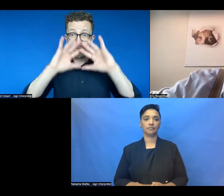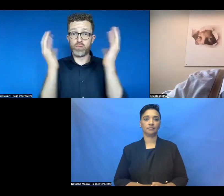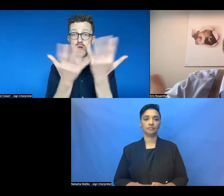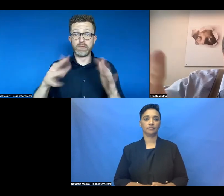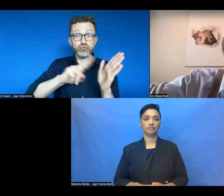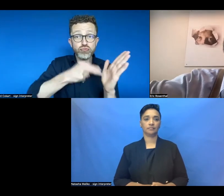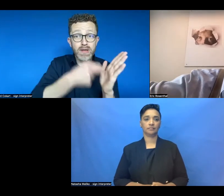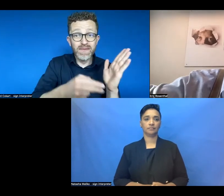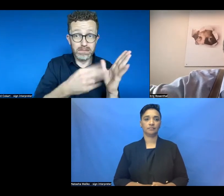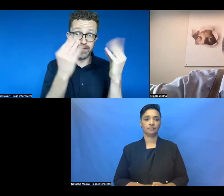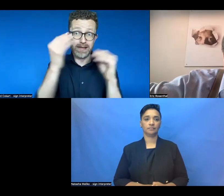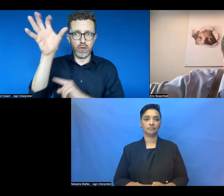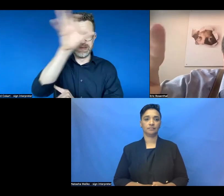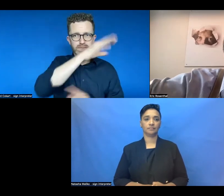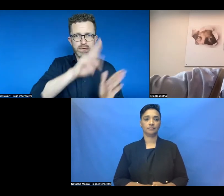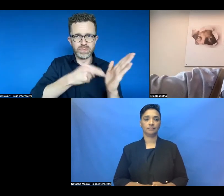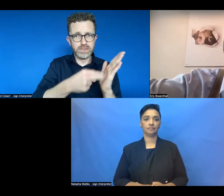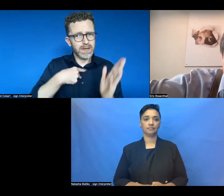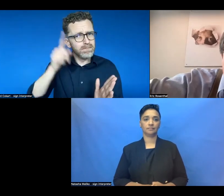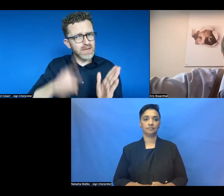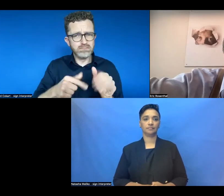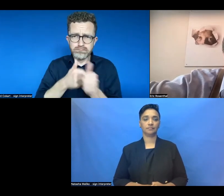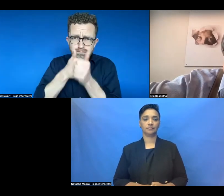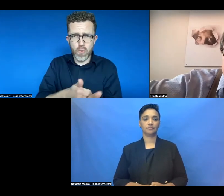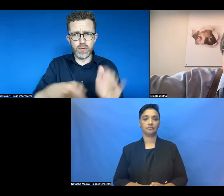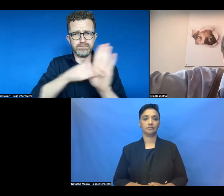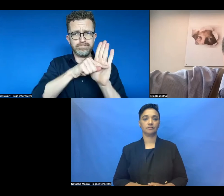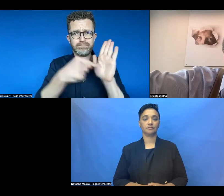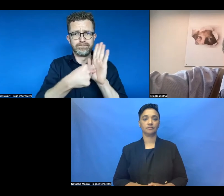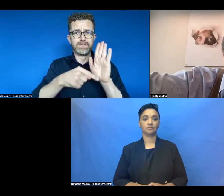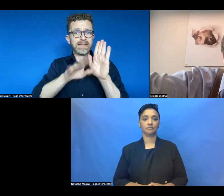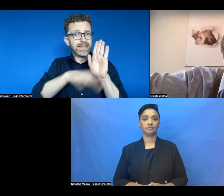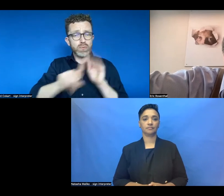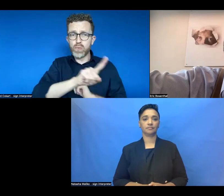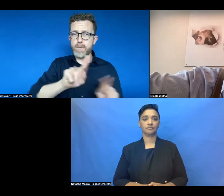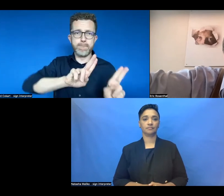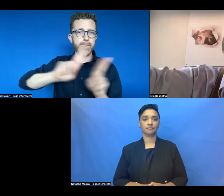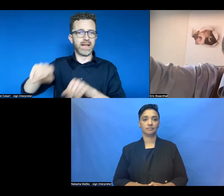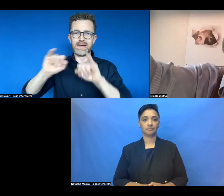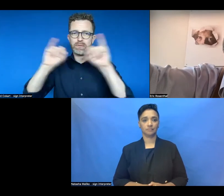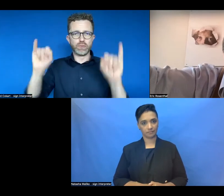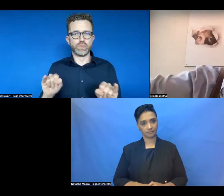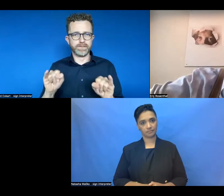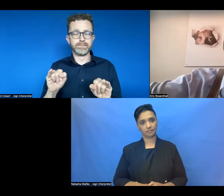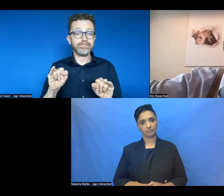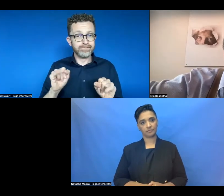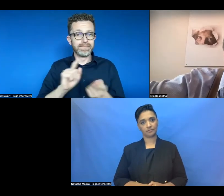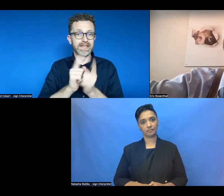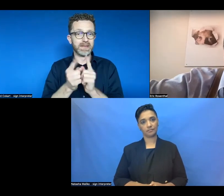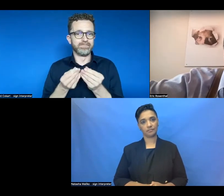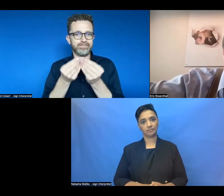beautiful plantation of gardenias and plants. They had a farm, an organic pig and cow farm where